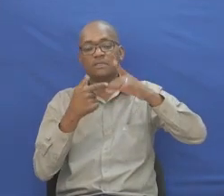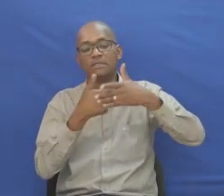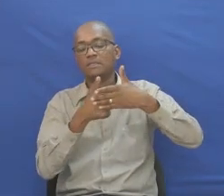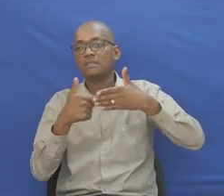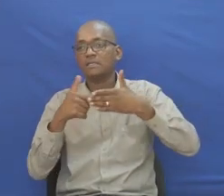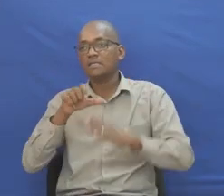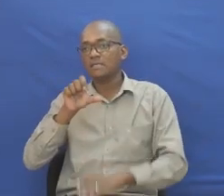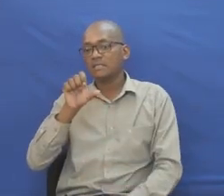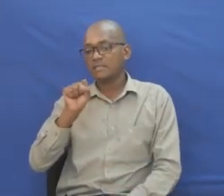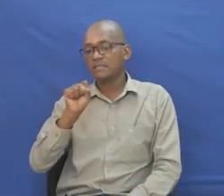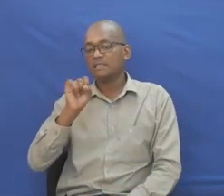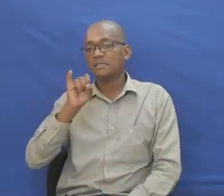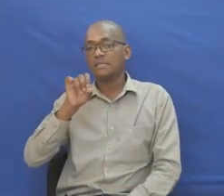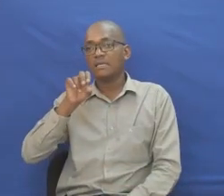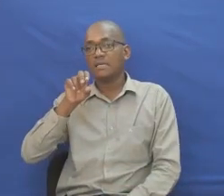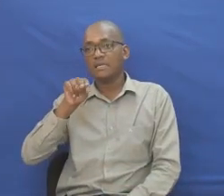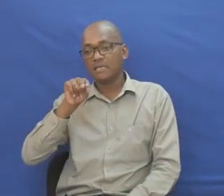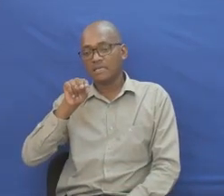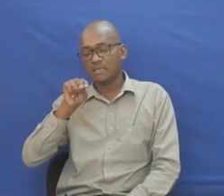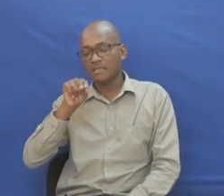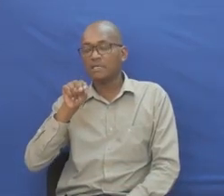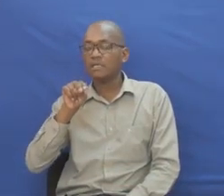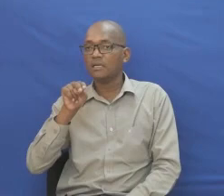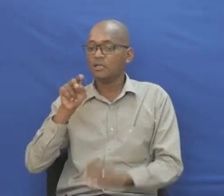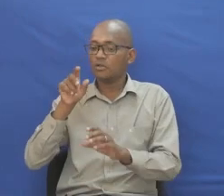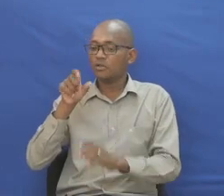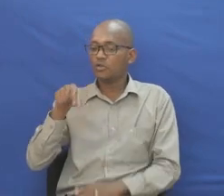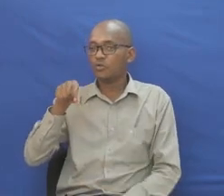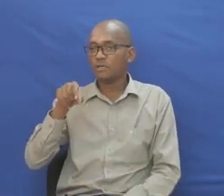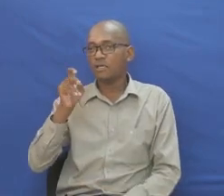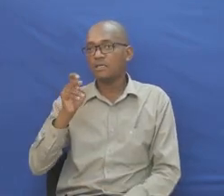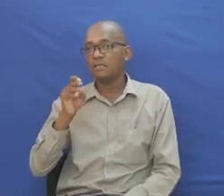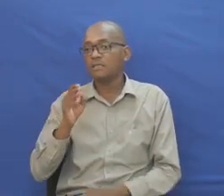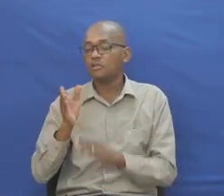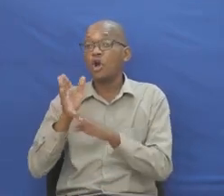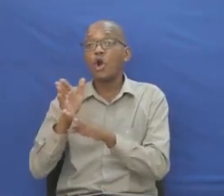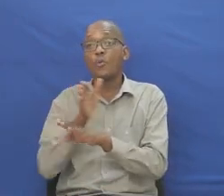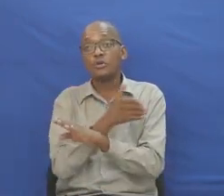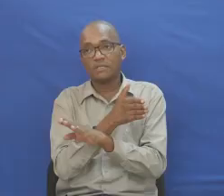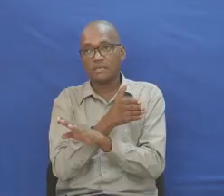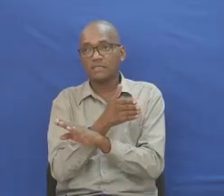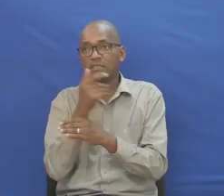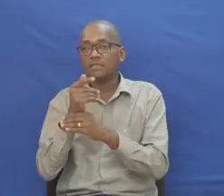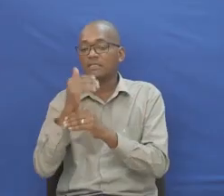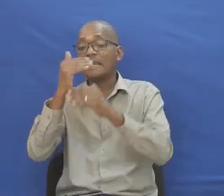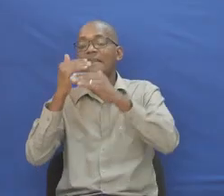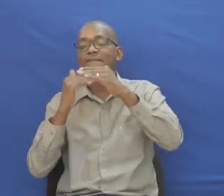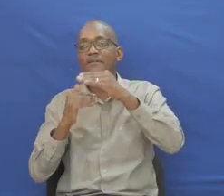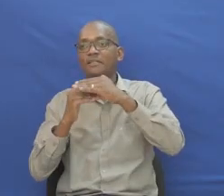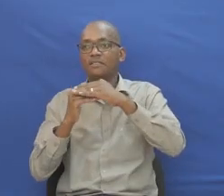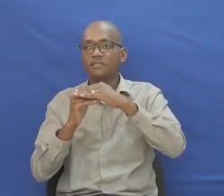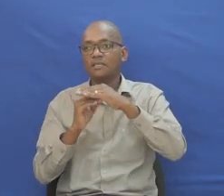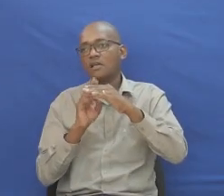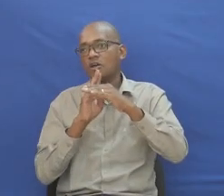angle theta equals to the opposite side divided by hypotenuse. Now, these are the major